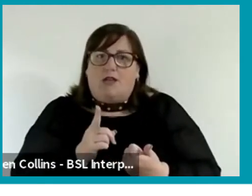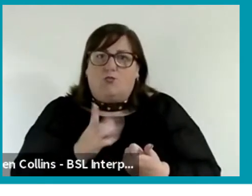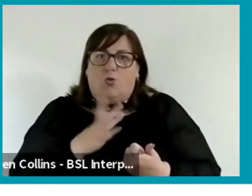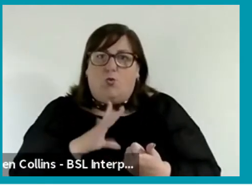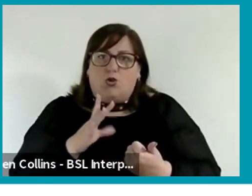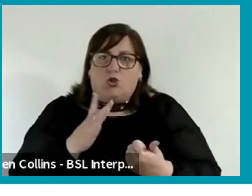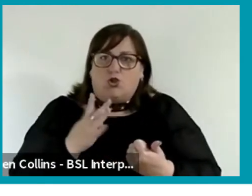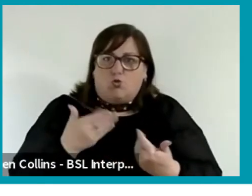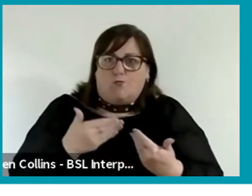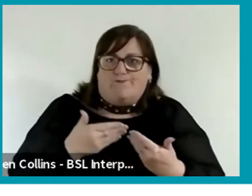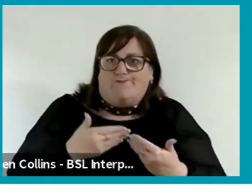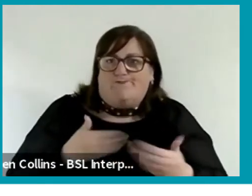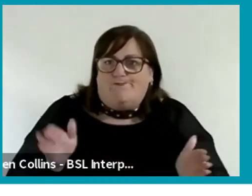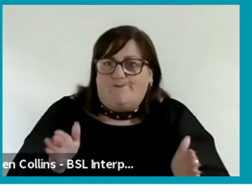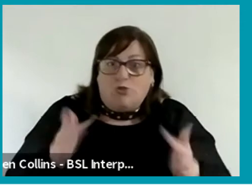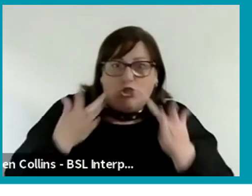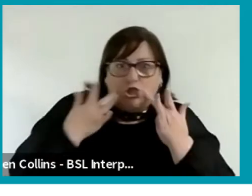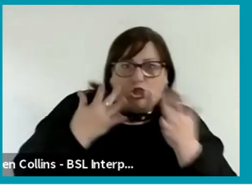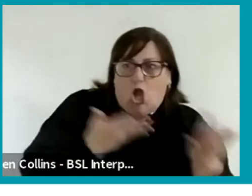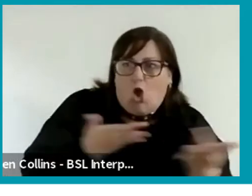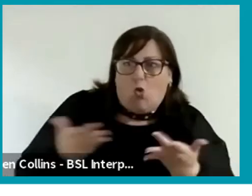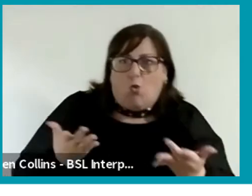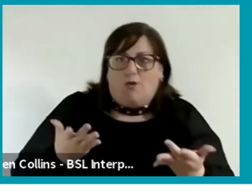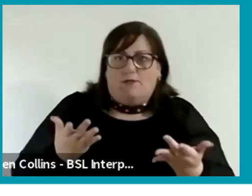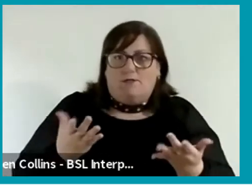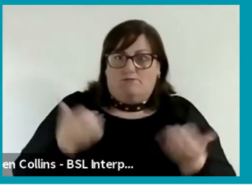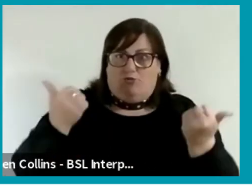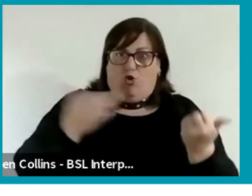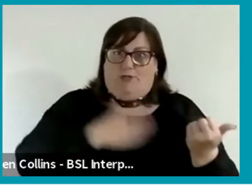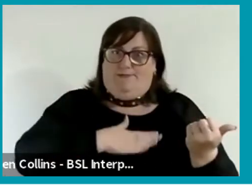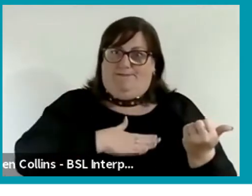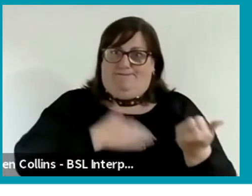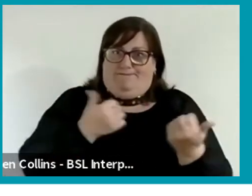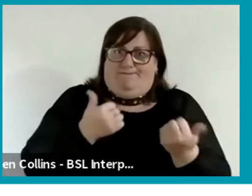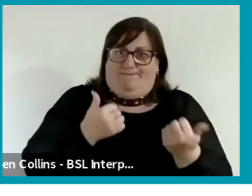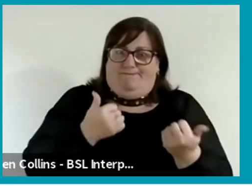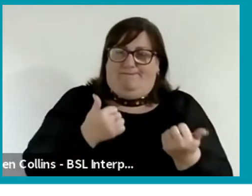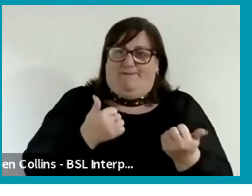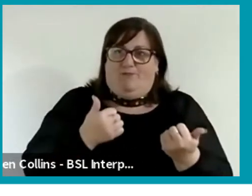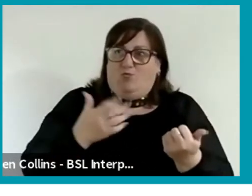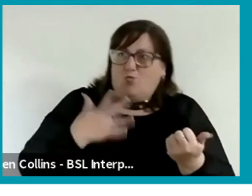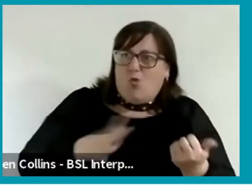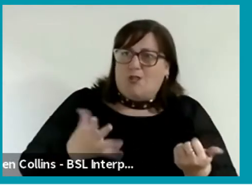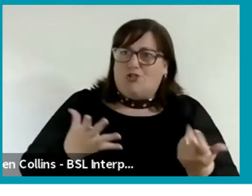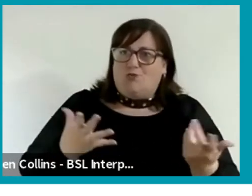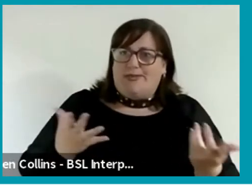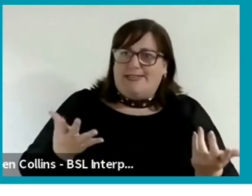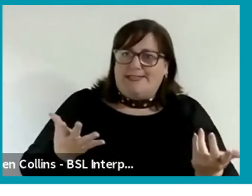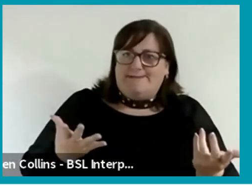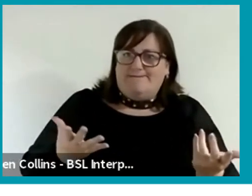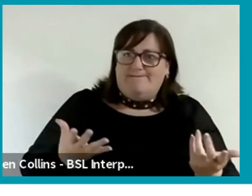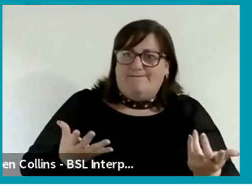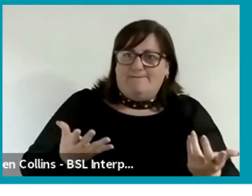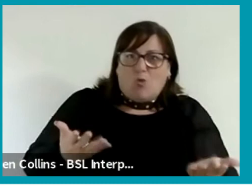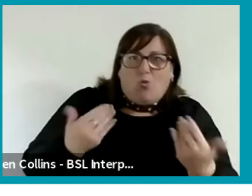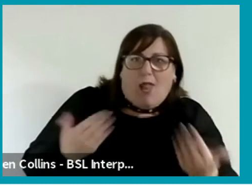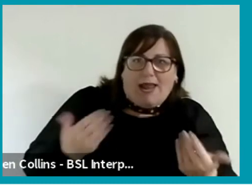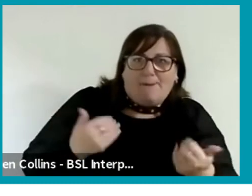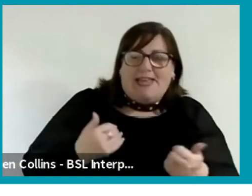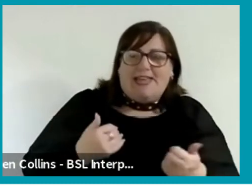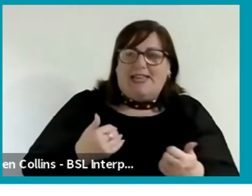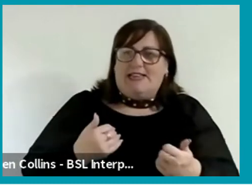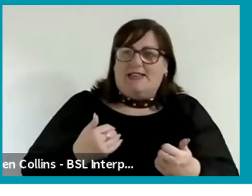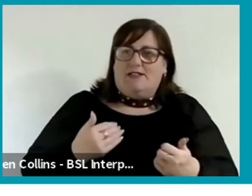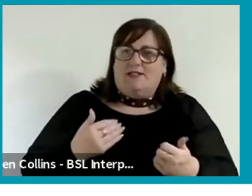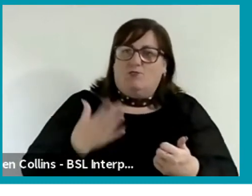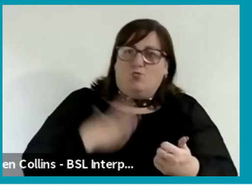And we know that we are a diverse company. Our success comes from that diversity. How can we be more welcoming? How can we be more diverse? We believe, like we say, our